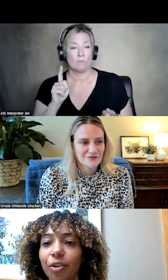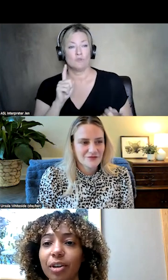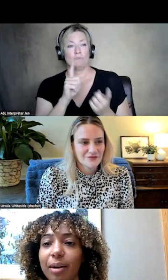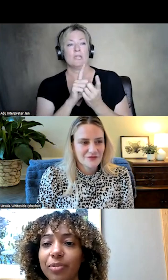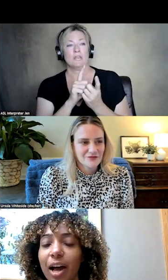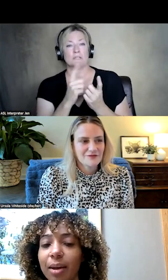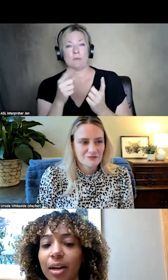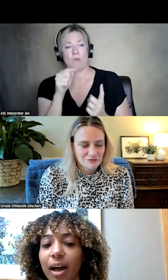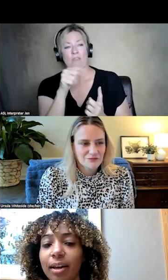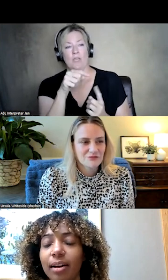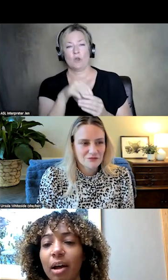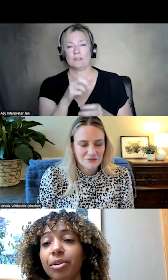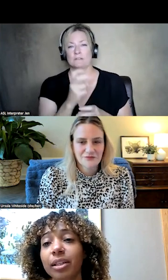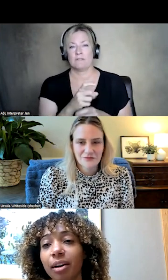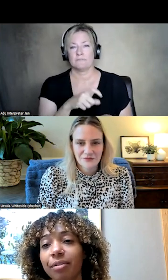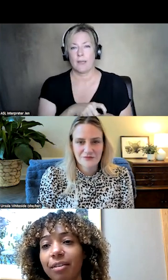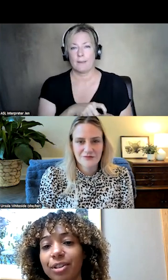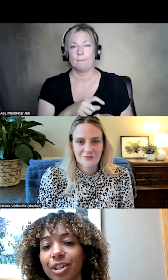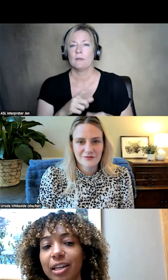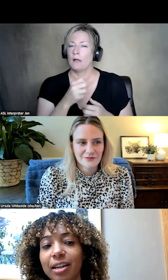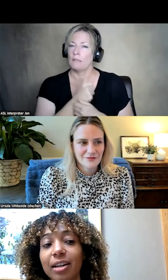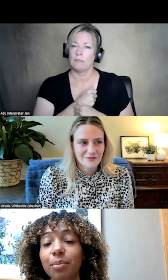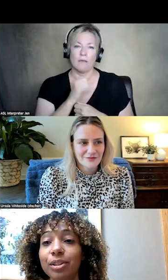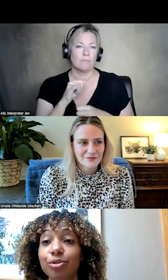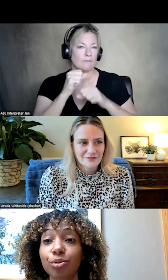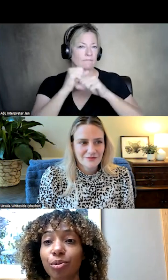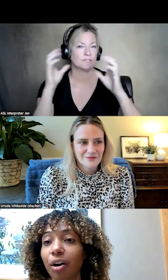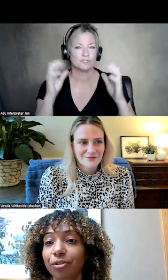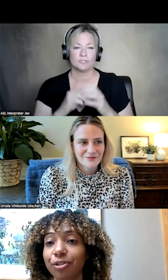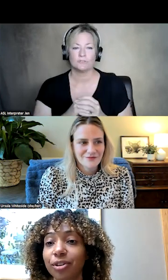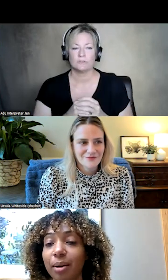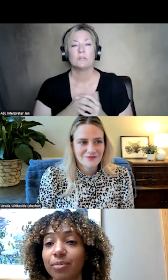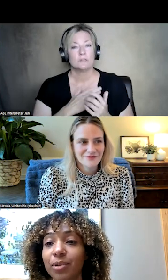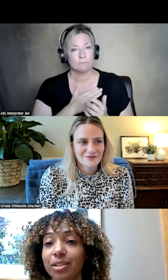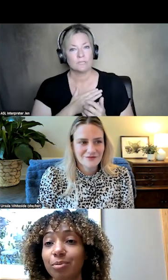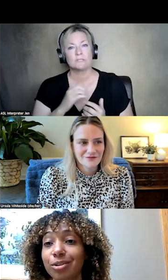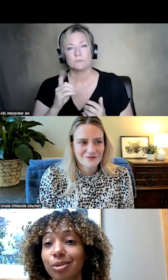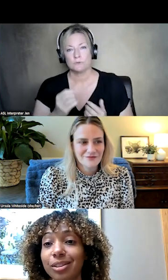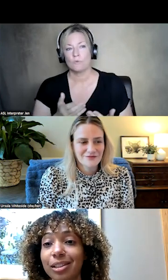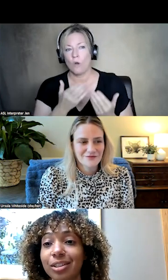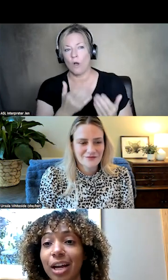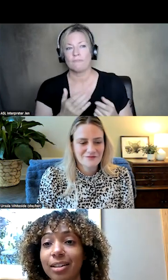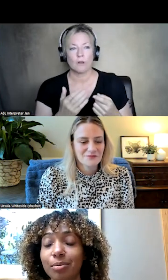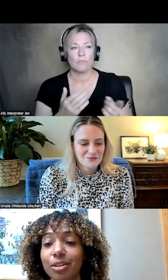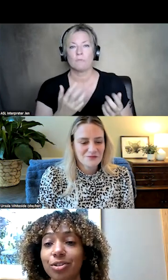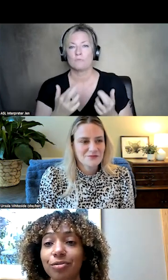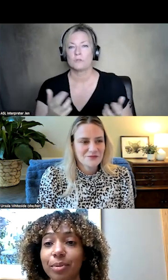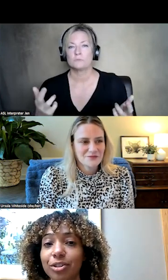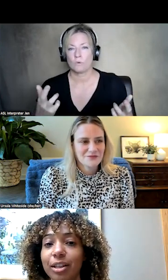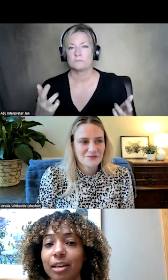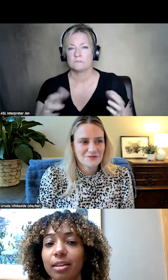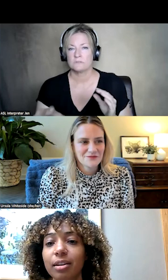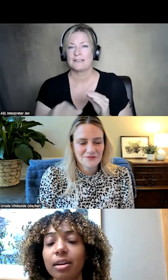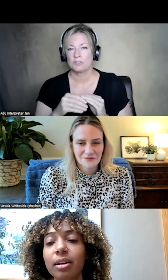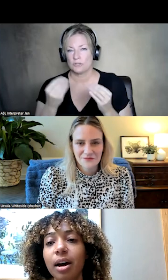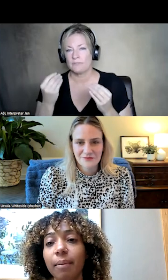a difficult time. And I really love that vision. And please do offer some resources in the chat and some additional